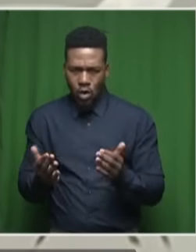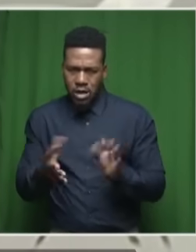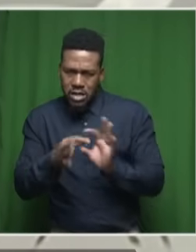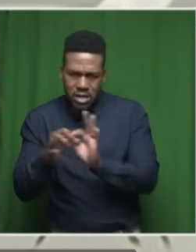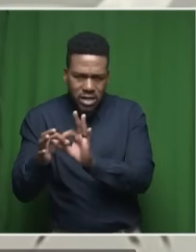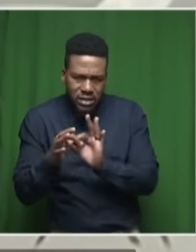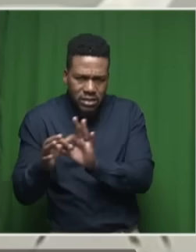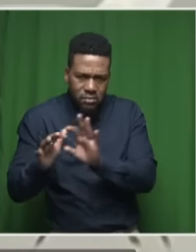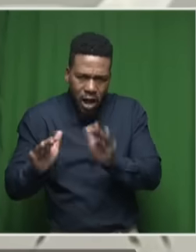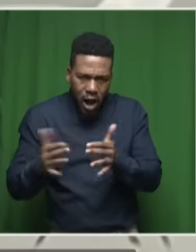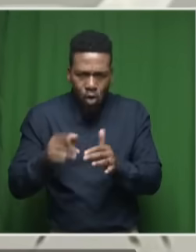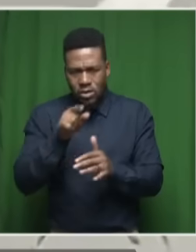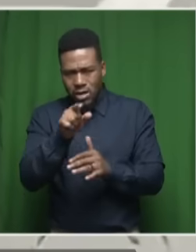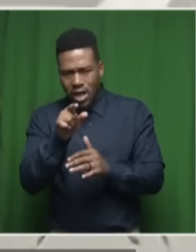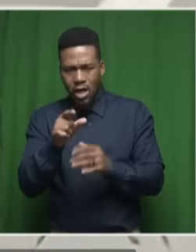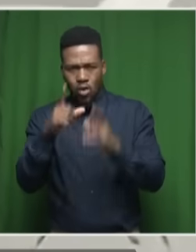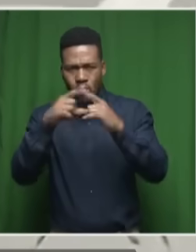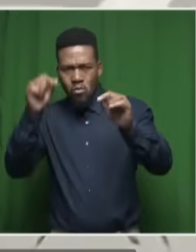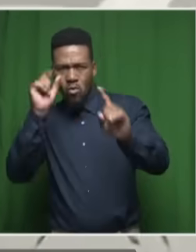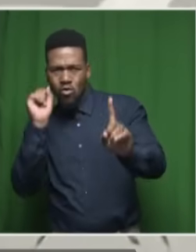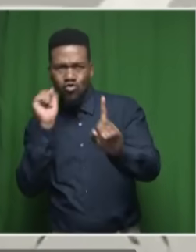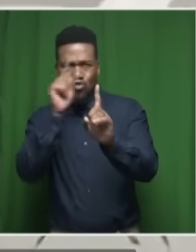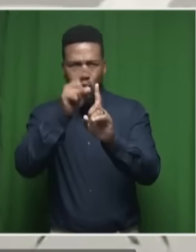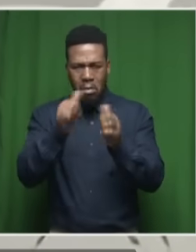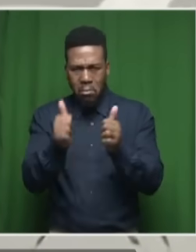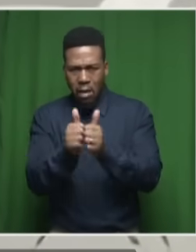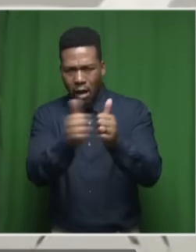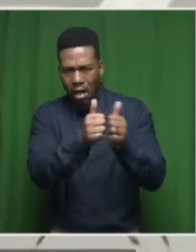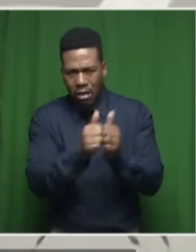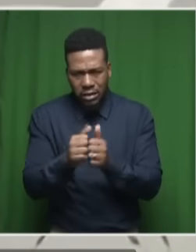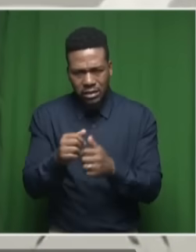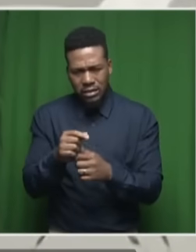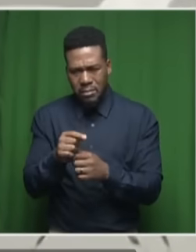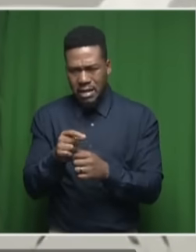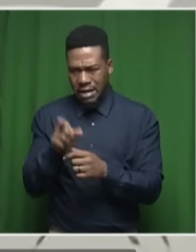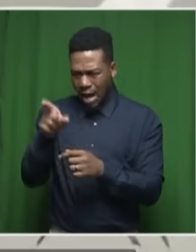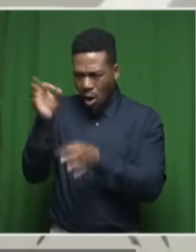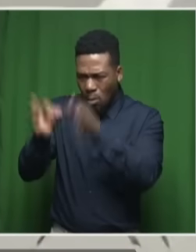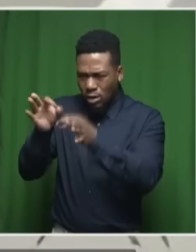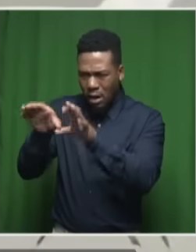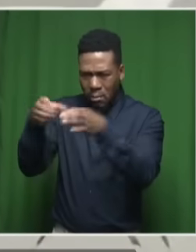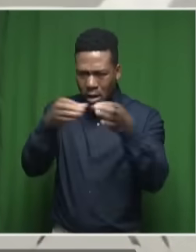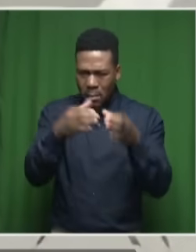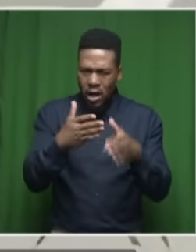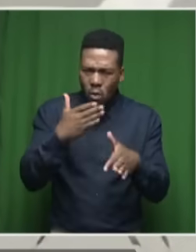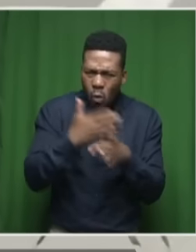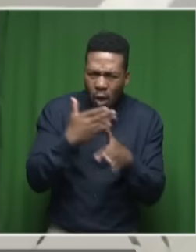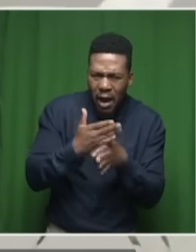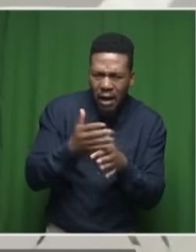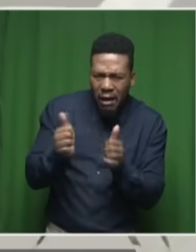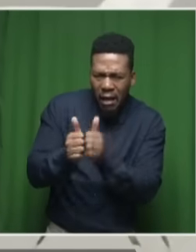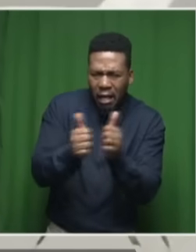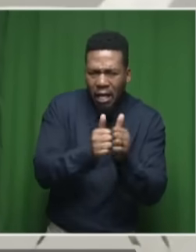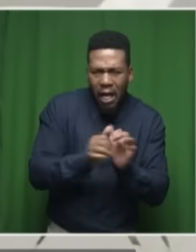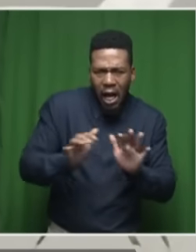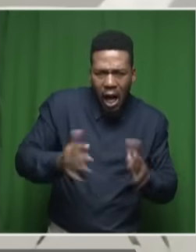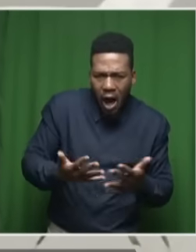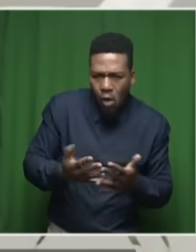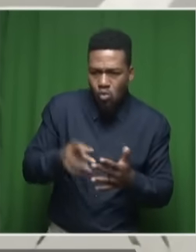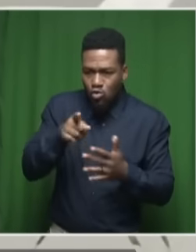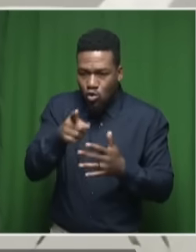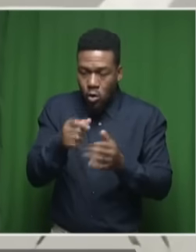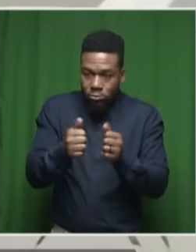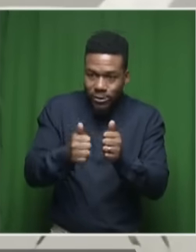actually going to be working together, and how those who consider themselves to be senior partners in the